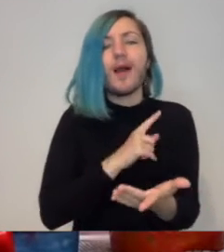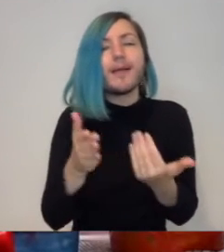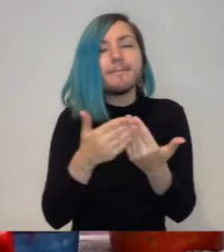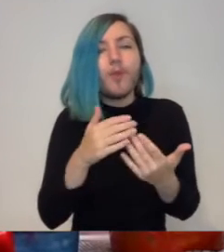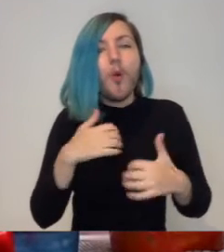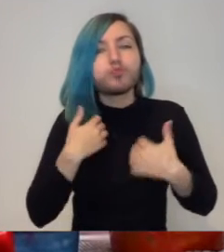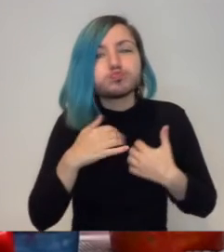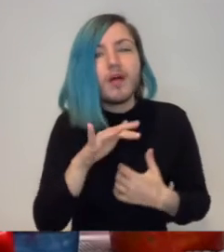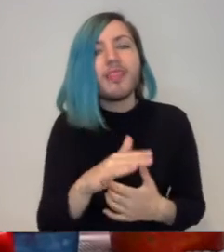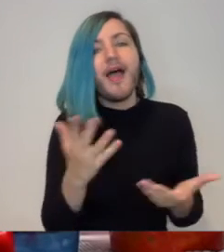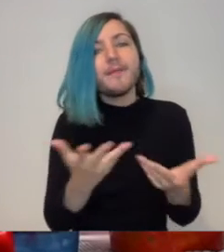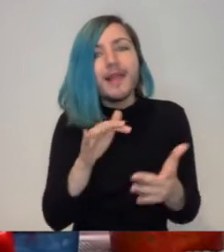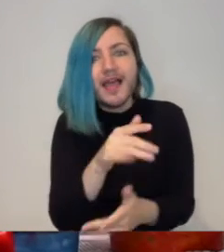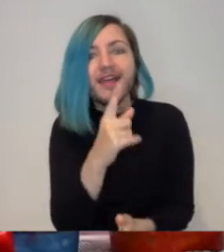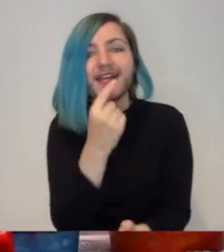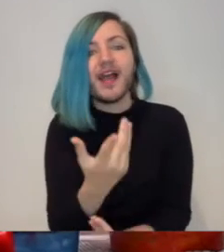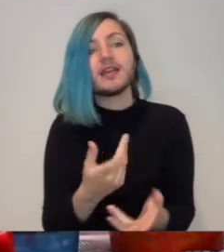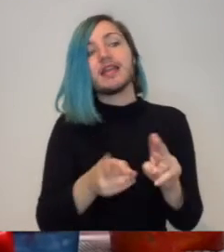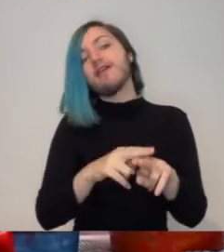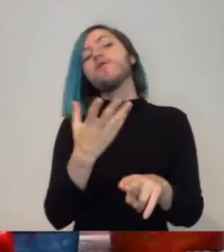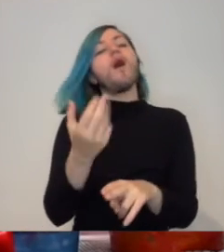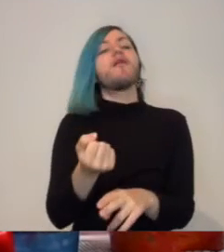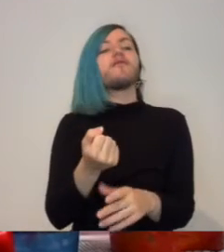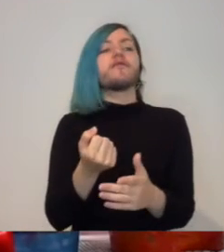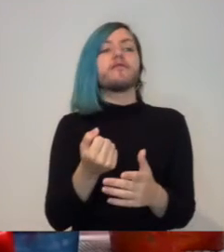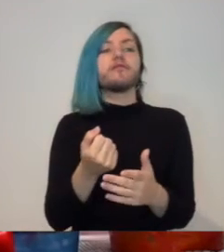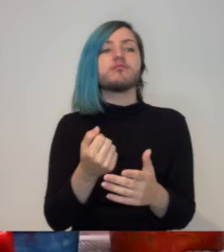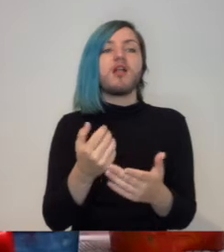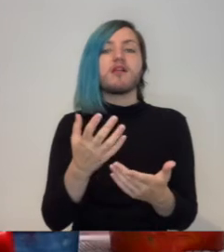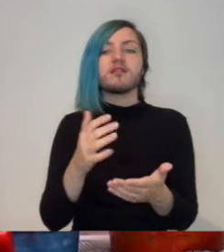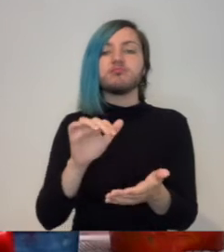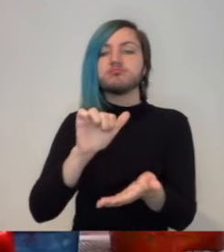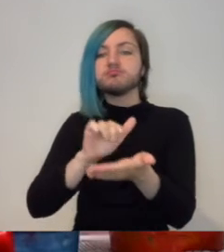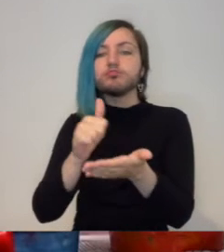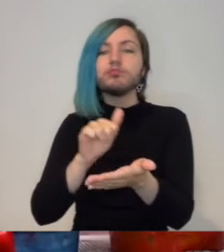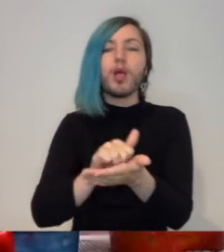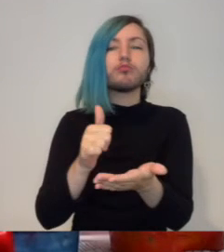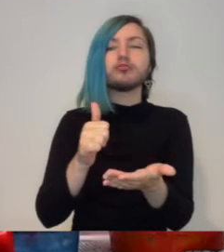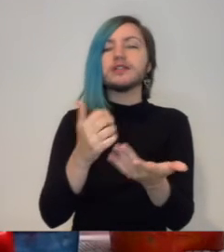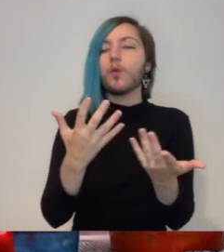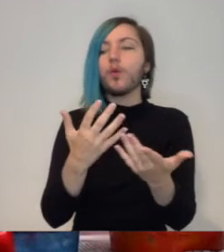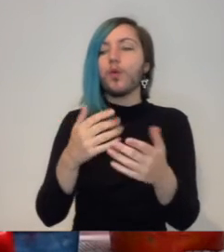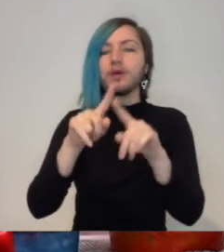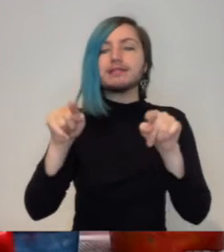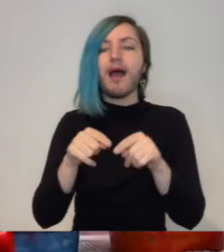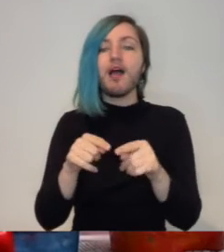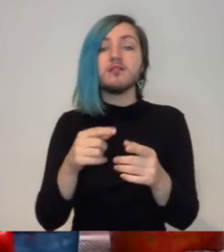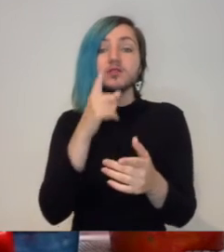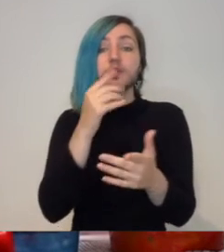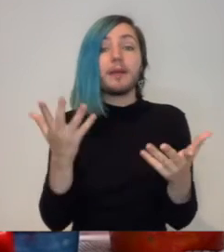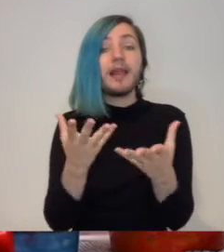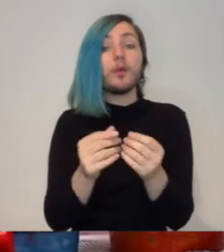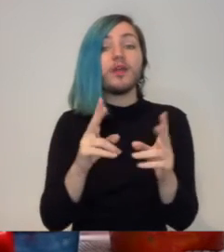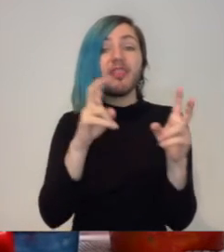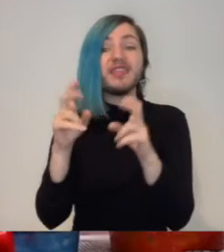with. And if you've already got pre-made like block prints or printing towels, then you can even play along with the themes that